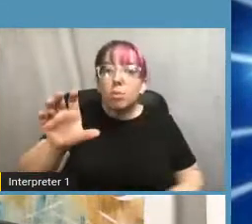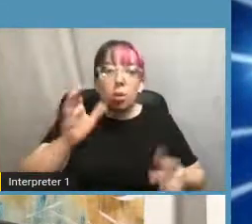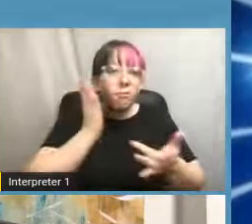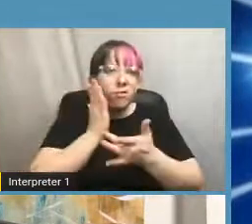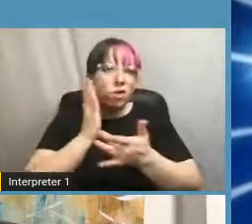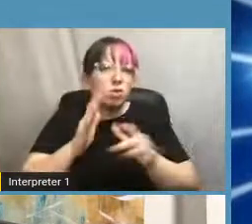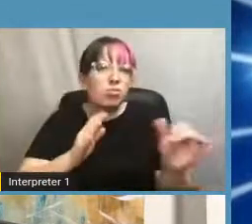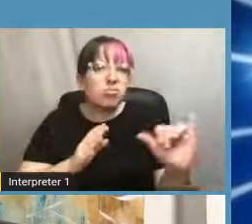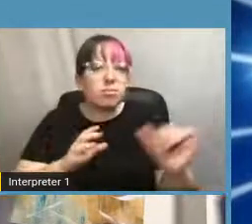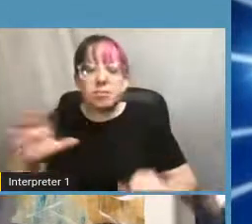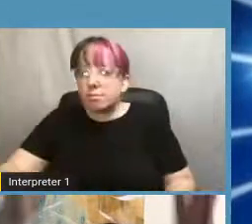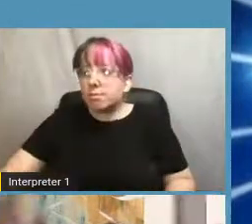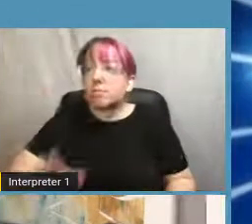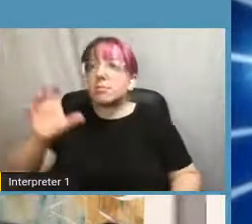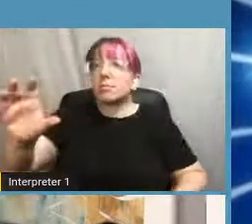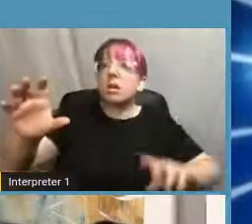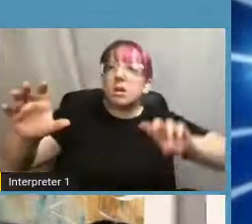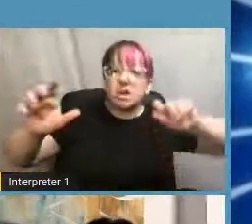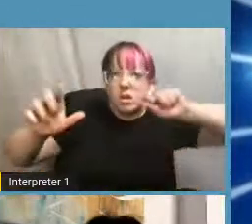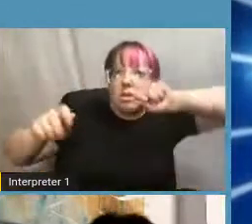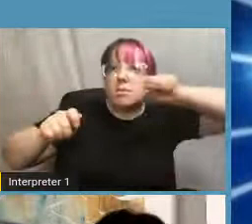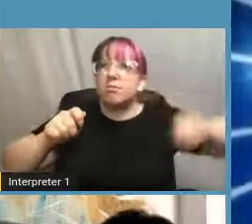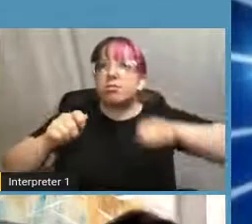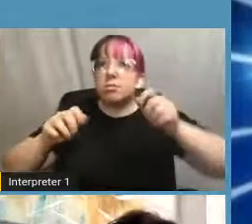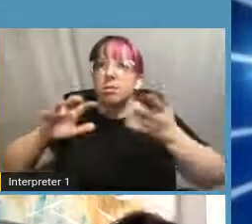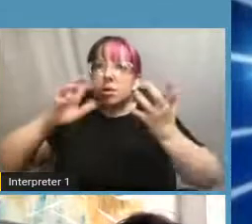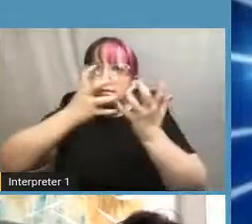press, turn the cranks, get everything to move